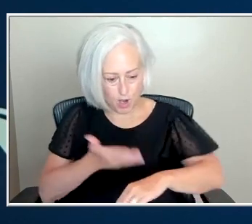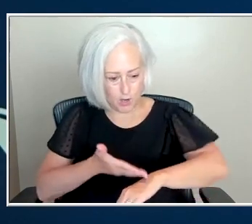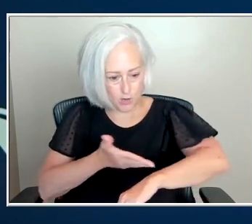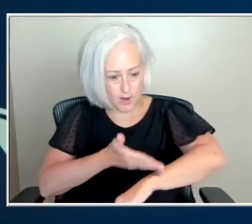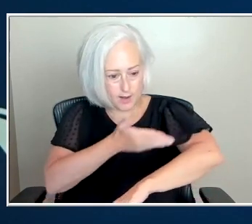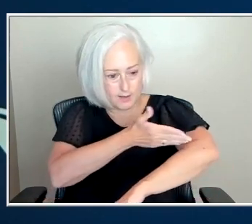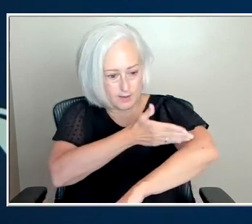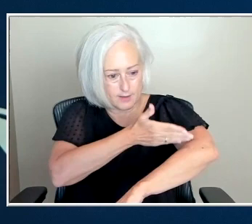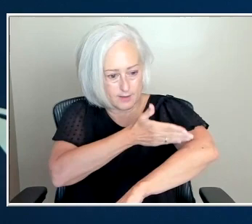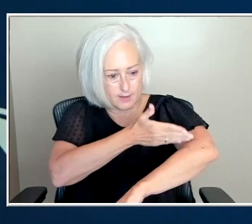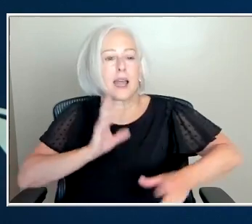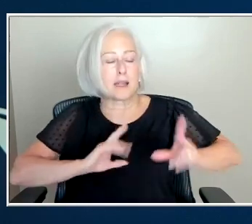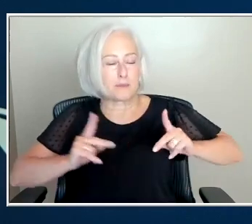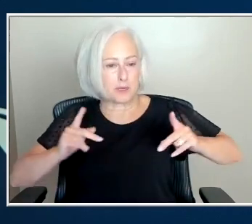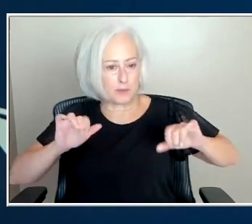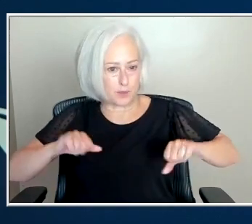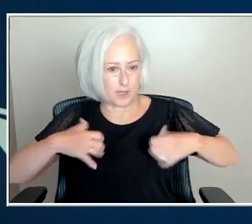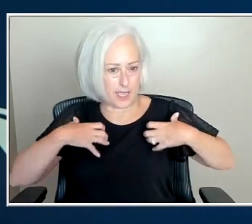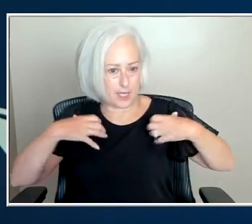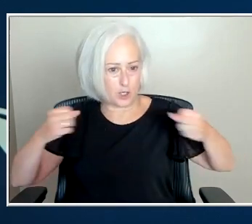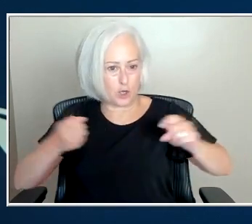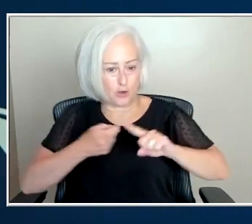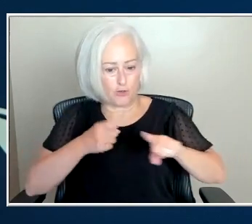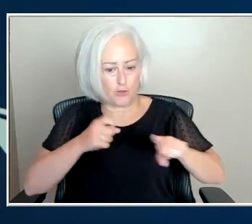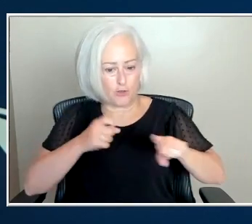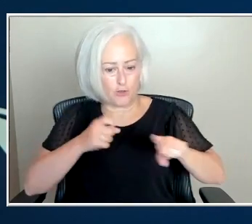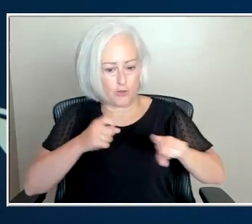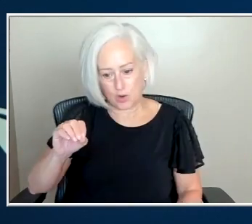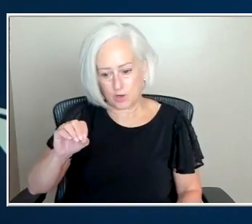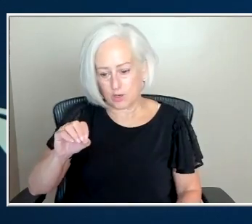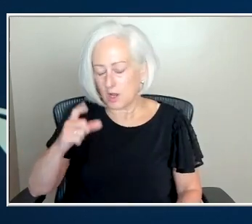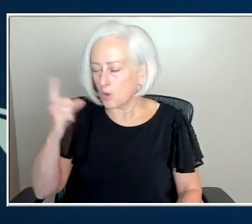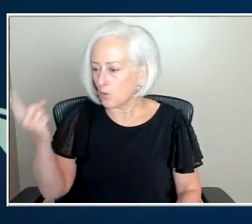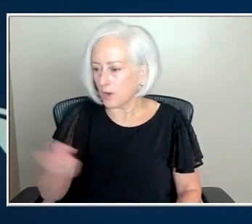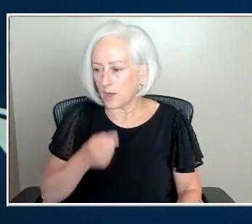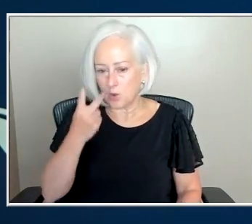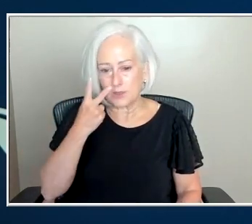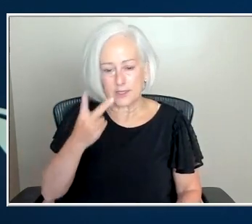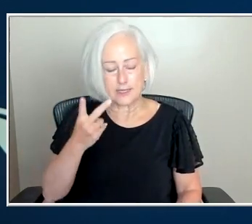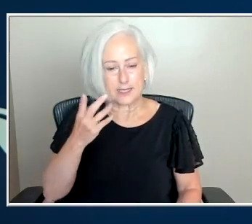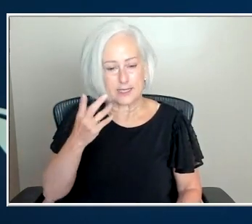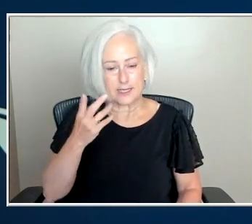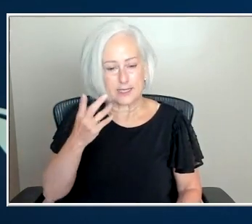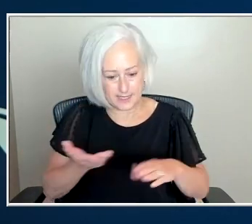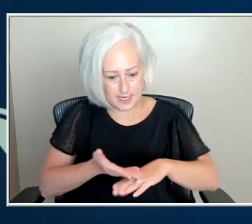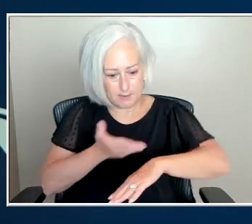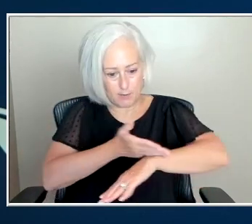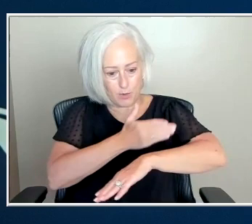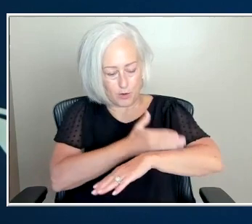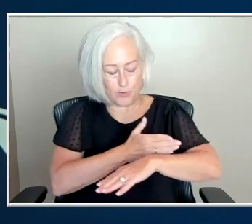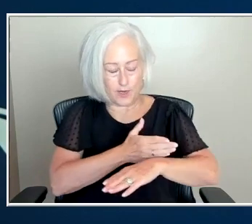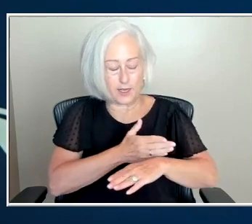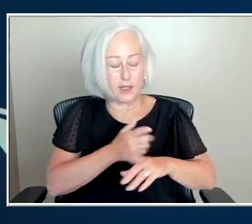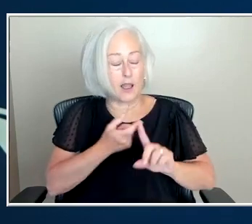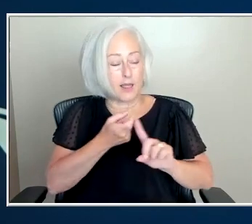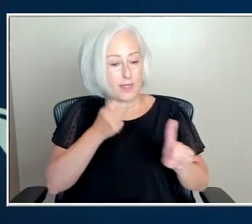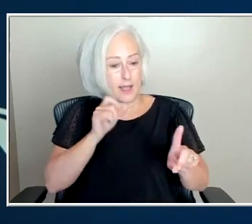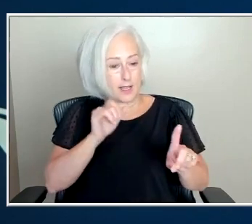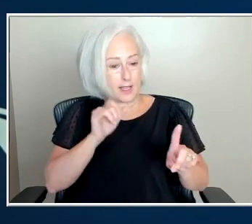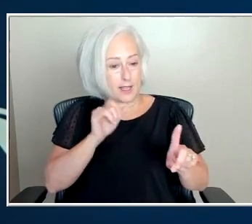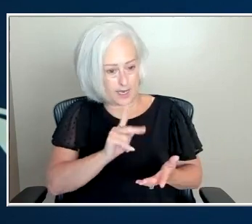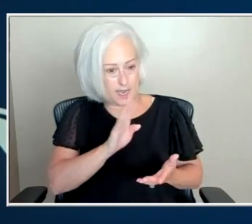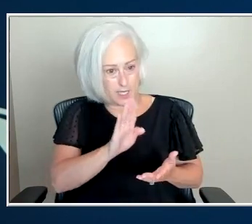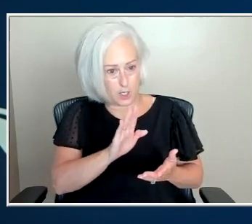and things are only improving as we go forward, and a lot of that is based on the initiative certainly at KU, the clinical trials that we have, and